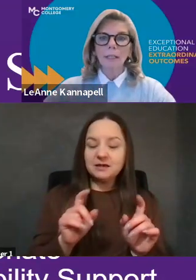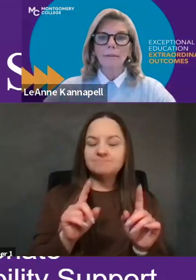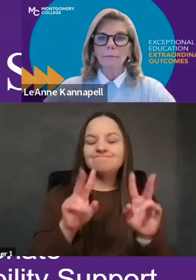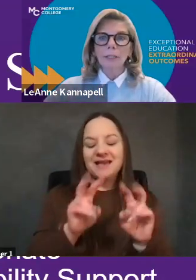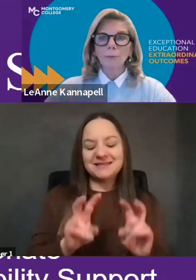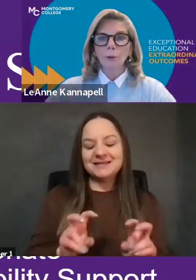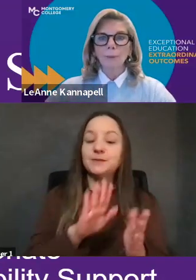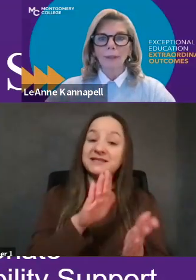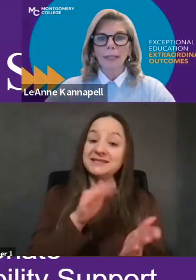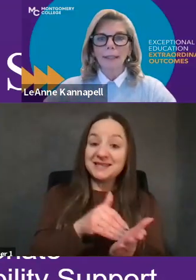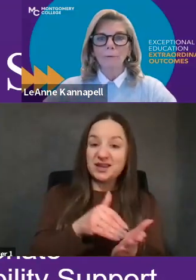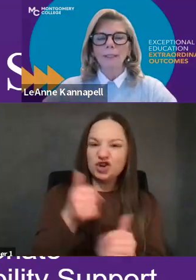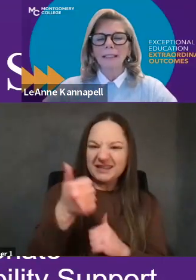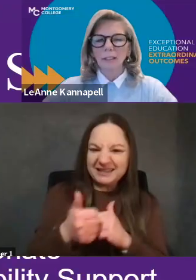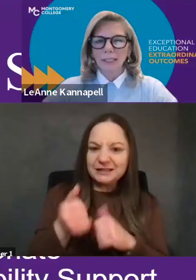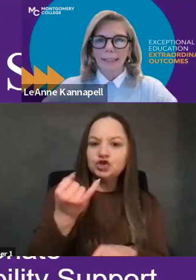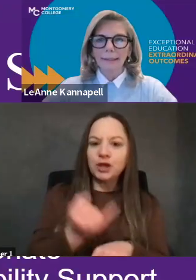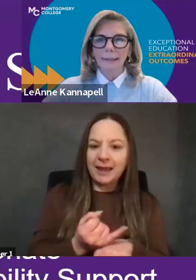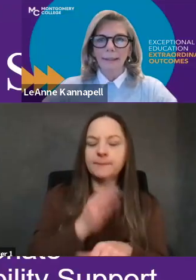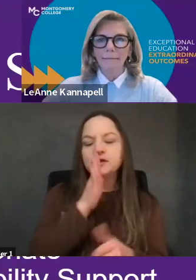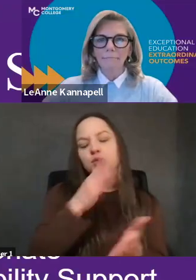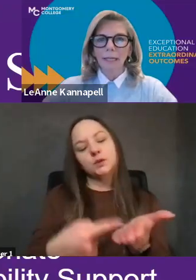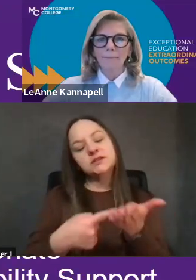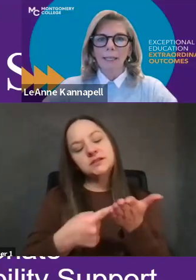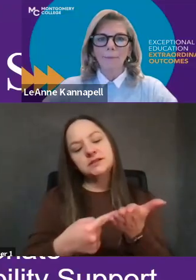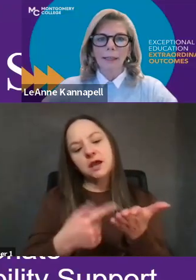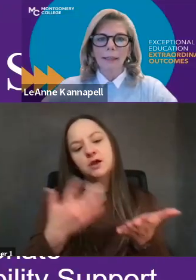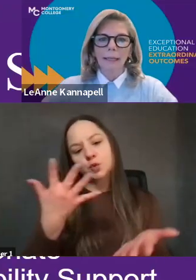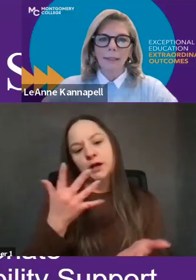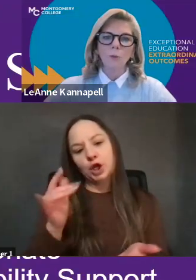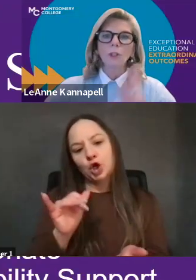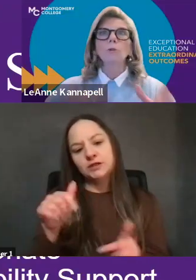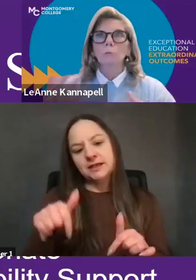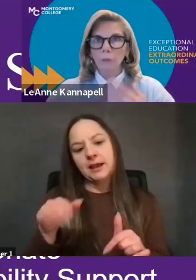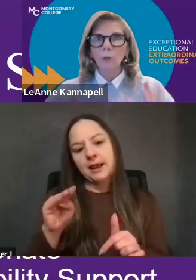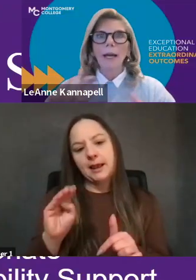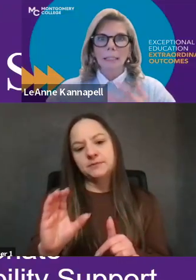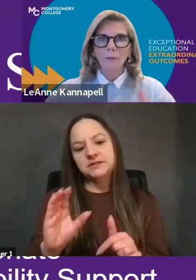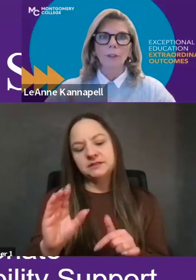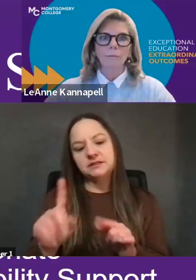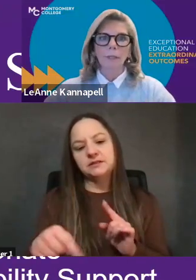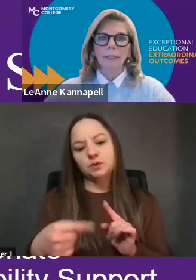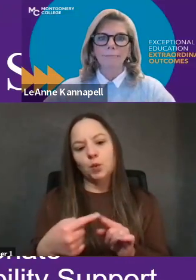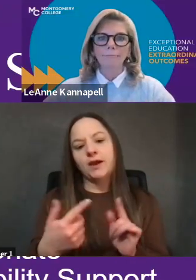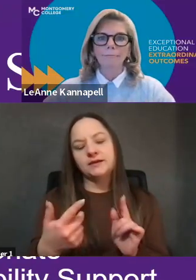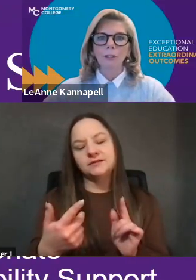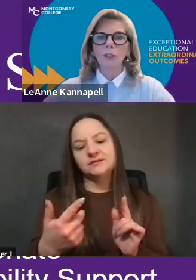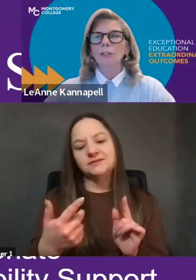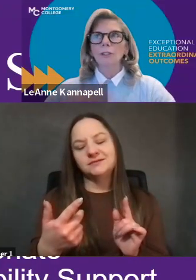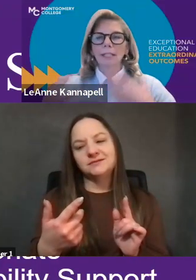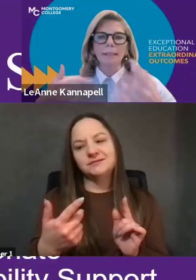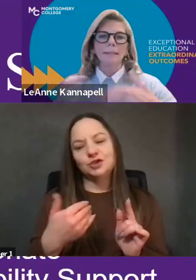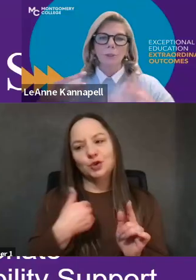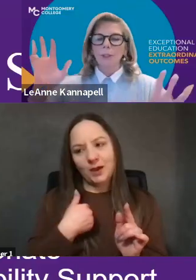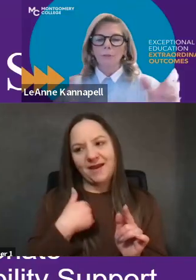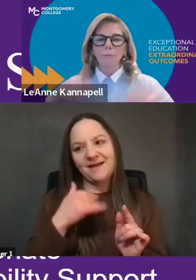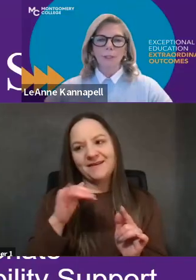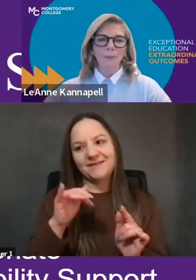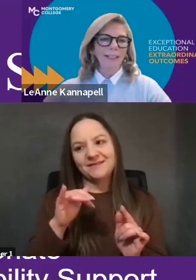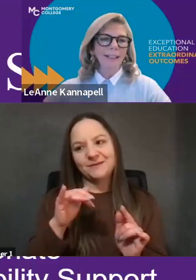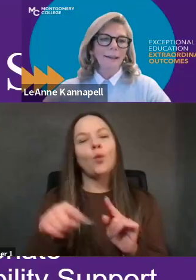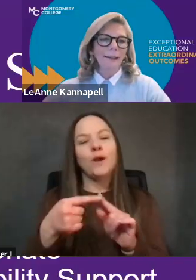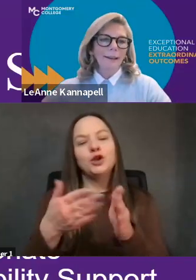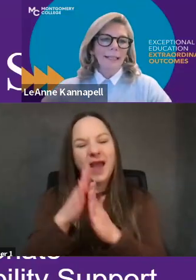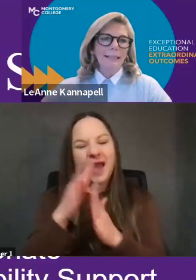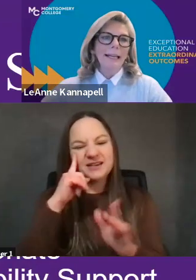we could talk much more about that and what that looks like at Montgomery College when you ask for your testing situation.